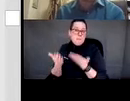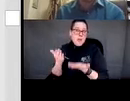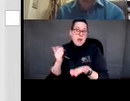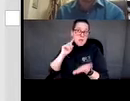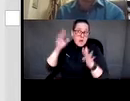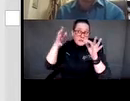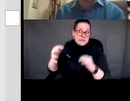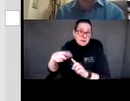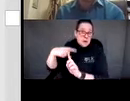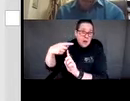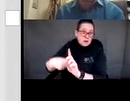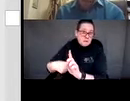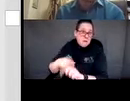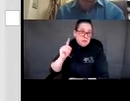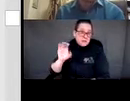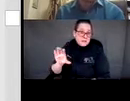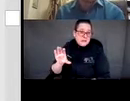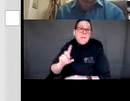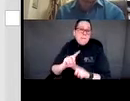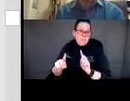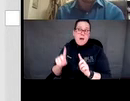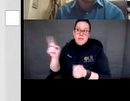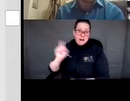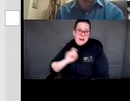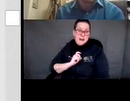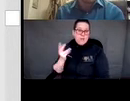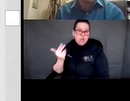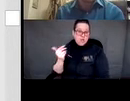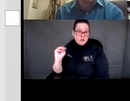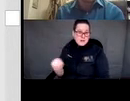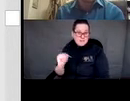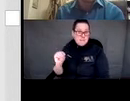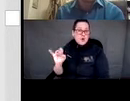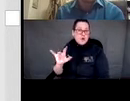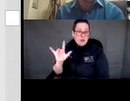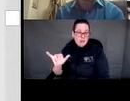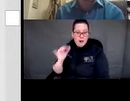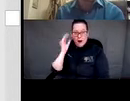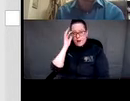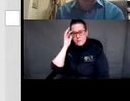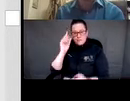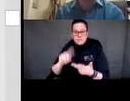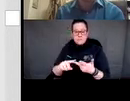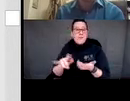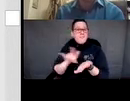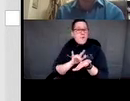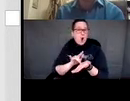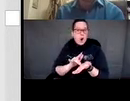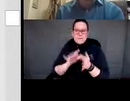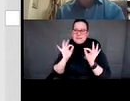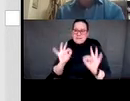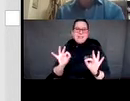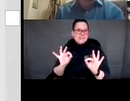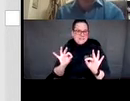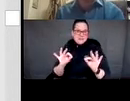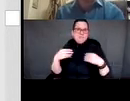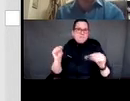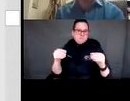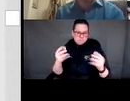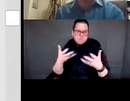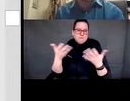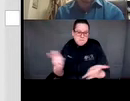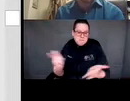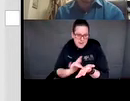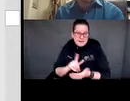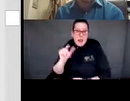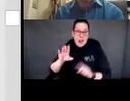next month, but we did get another $13 million in July. Our pharmacy volume has remained very strong. Our lab testing numbers have been